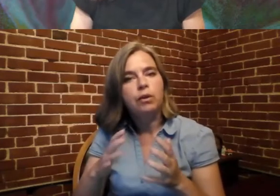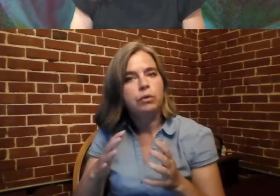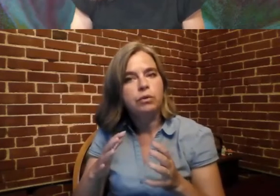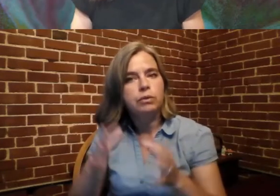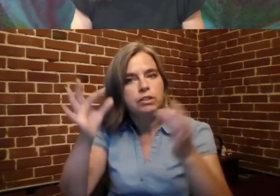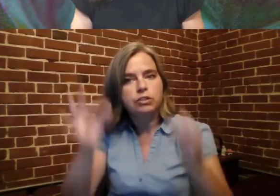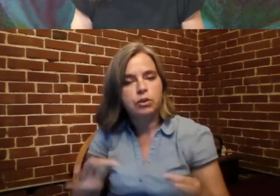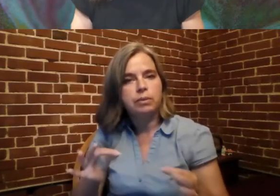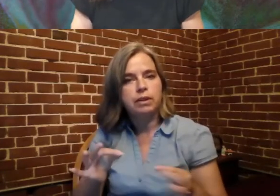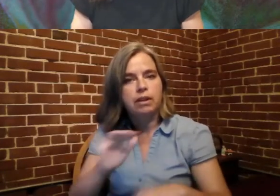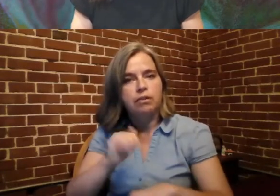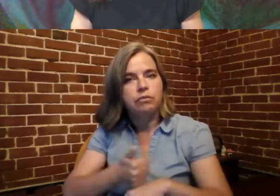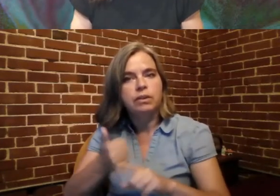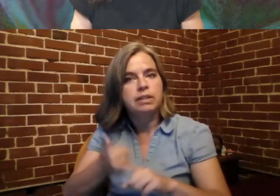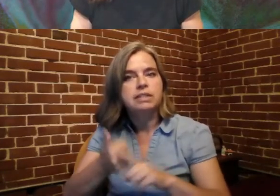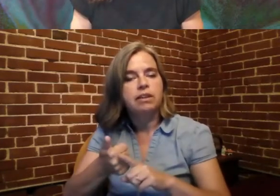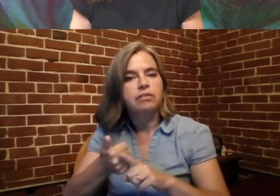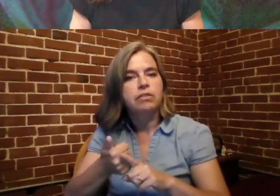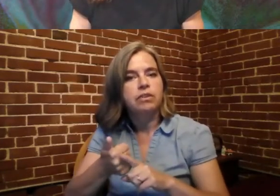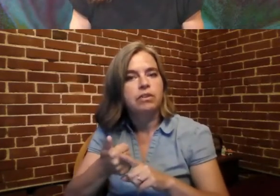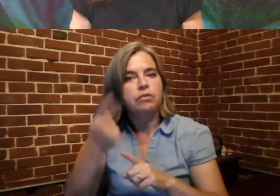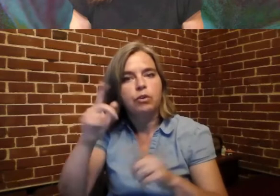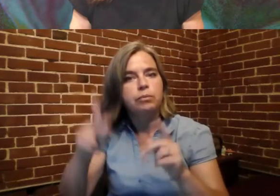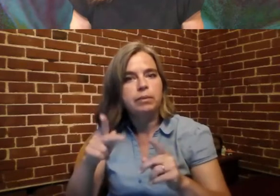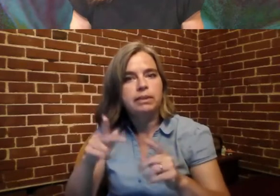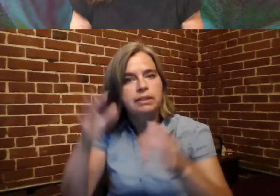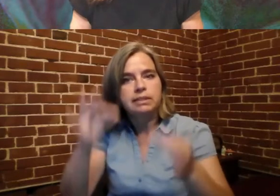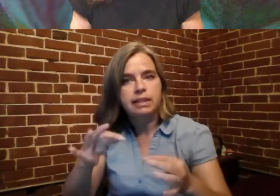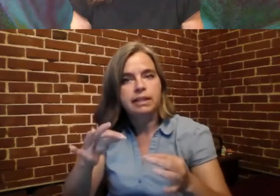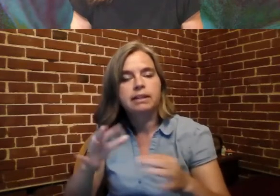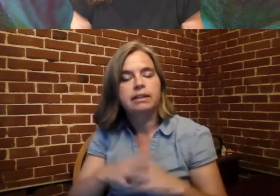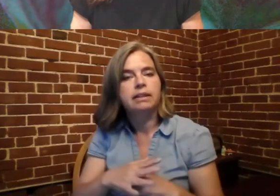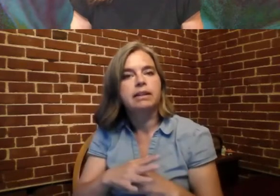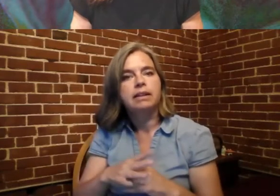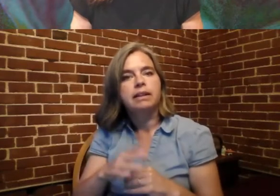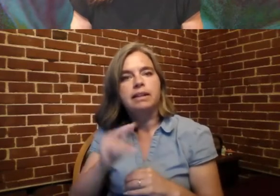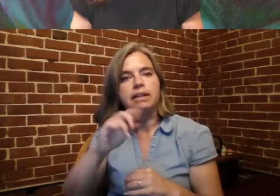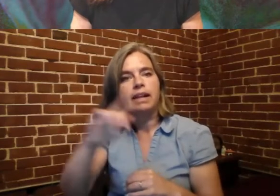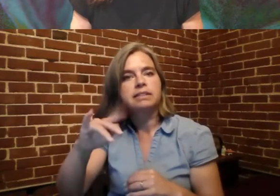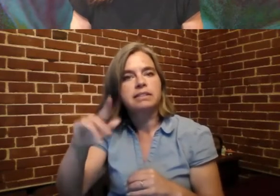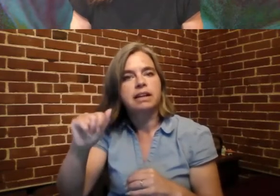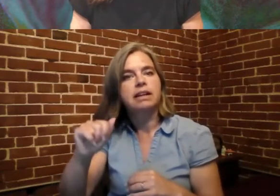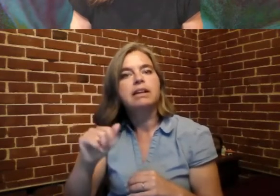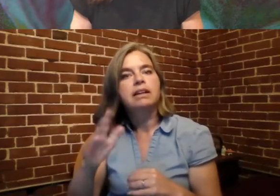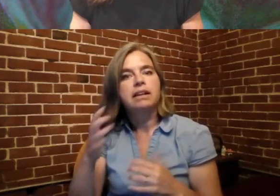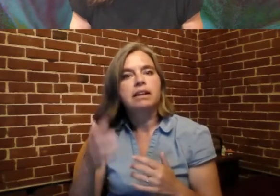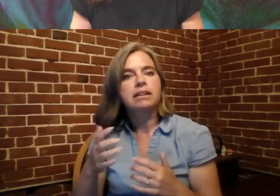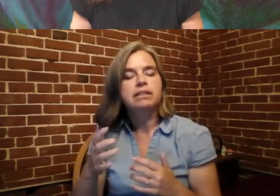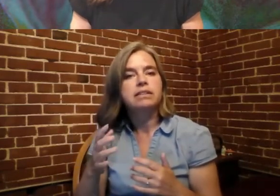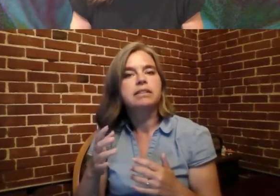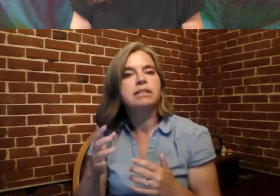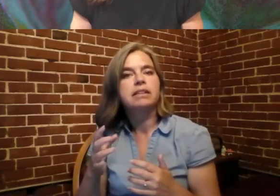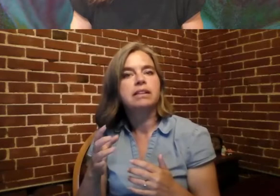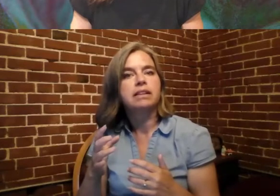interpret the piece itself. Well, and I think also like the data that you're getting is something systemic. So it's not like, it's not